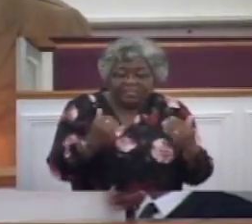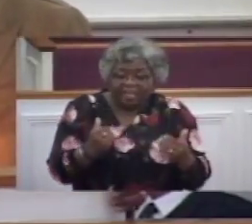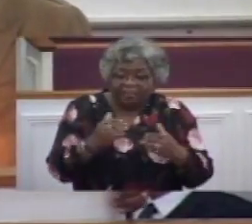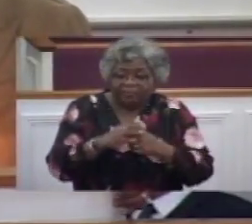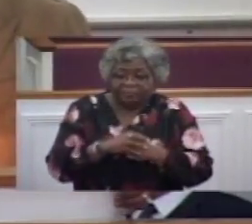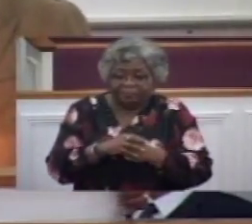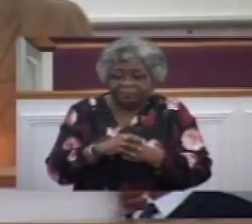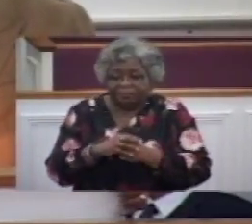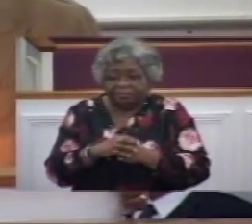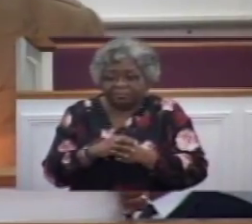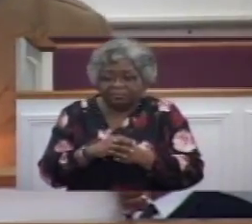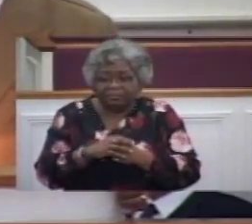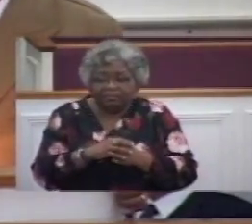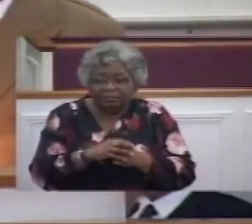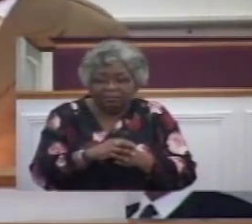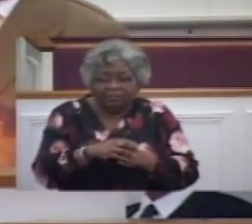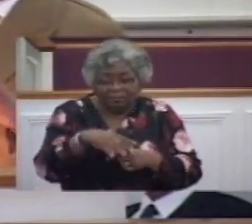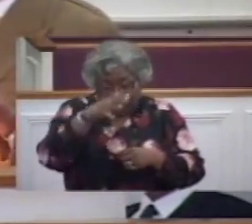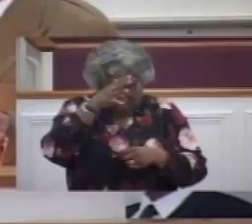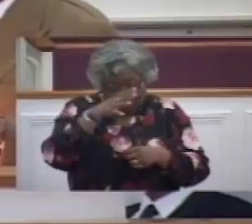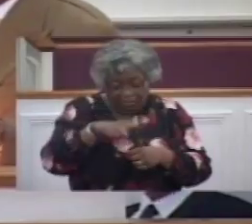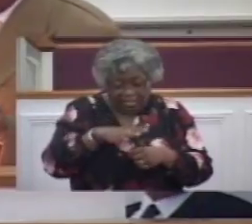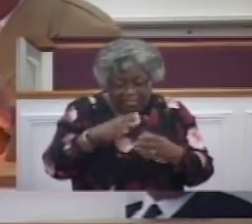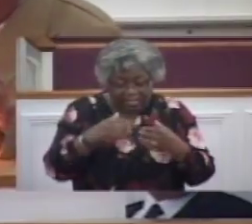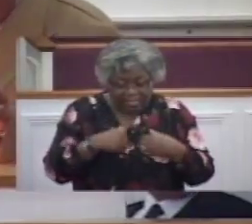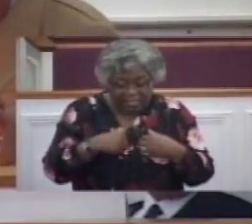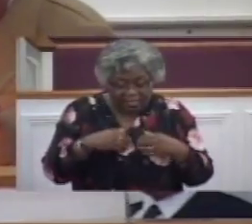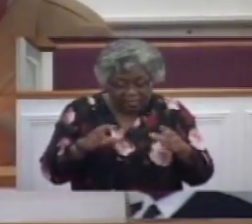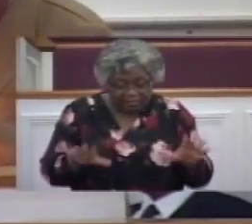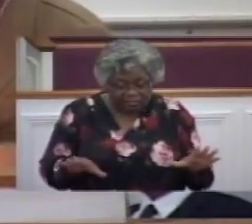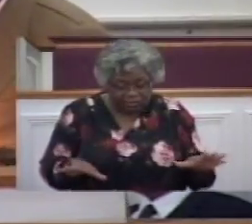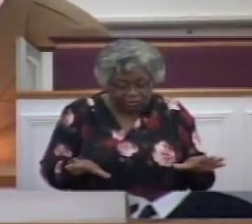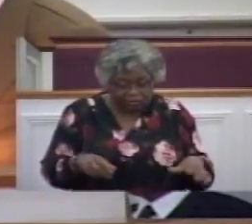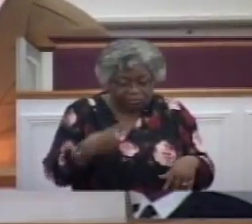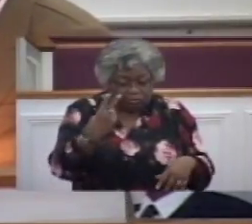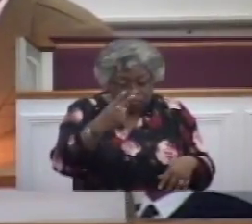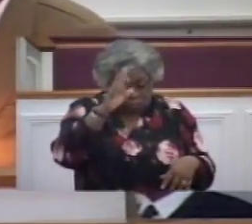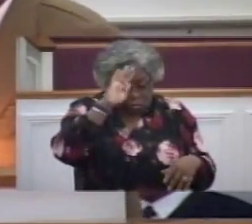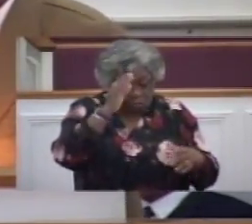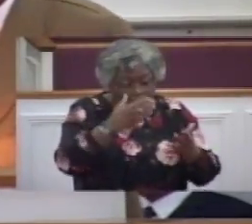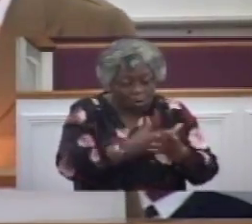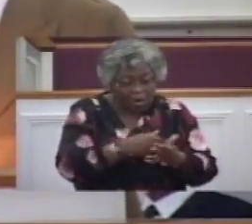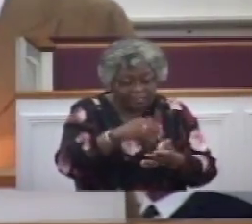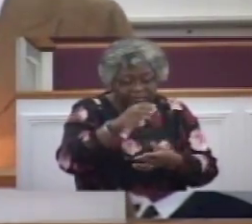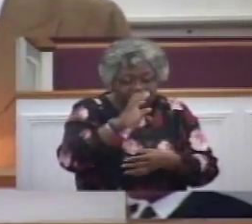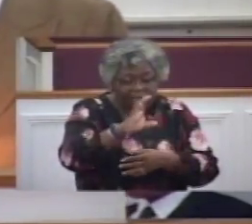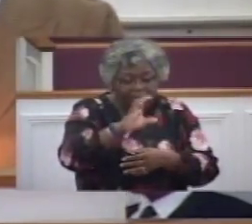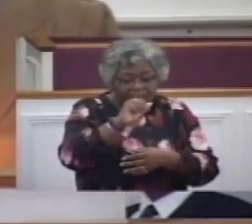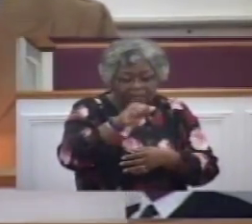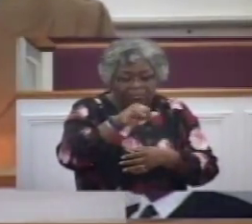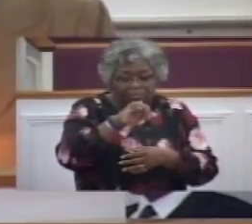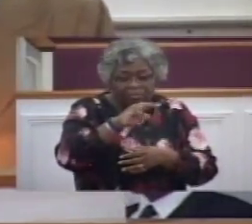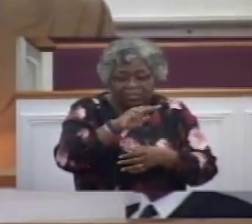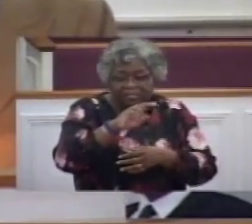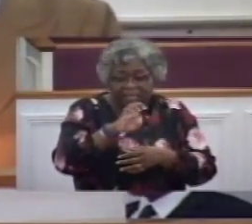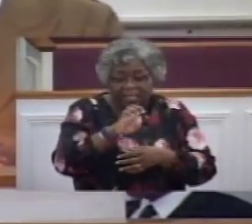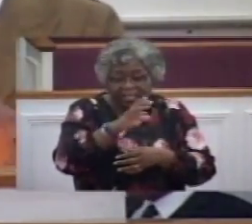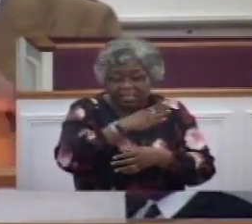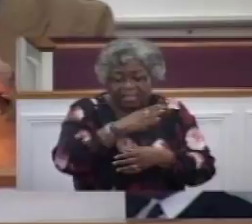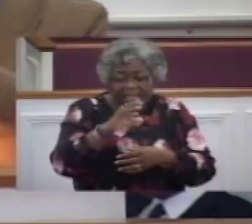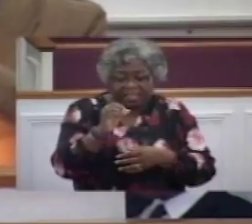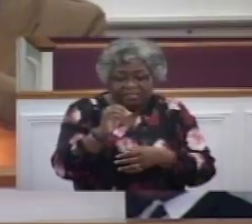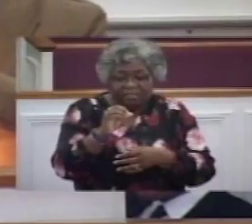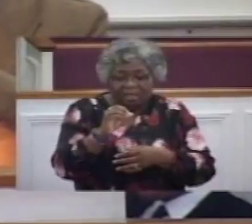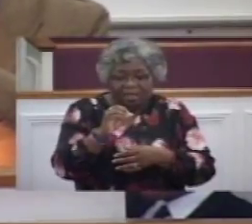then goes on to have children. He had two boys, Cain and Abel. And thus, when man